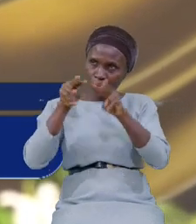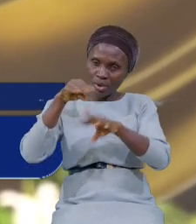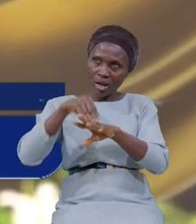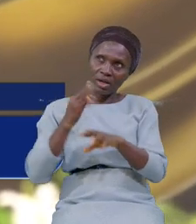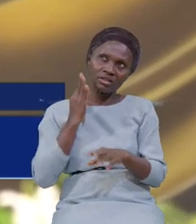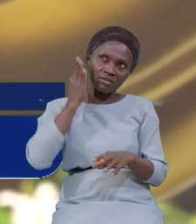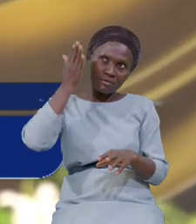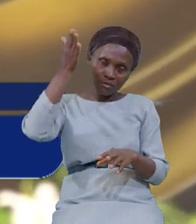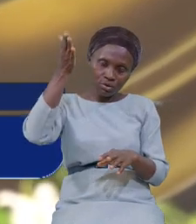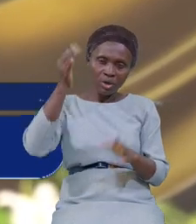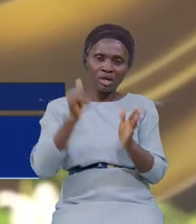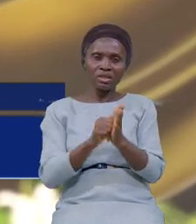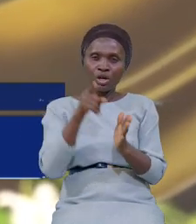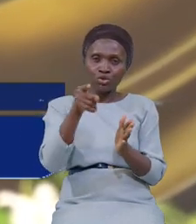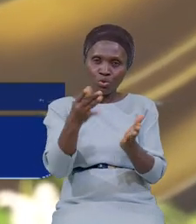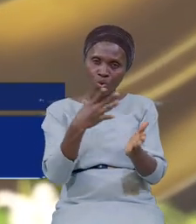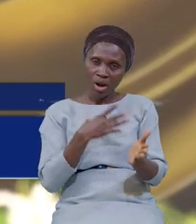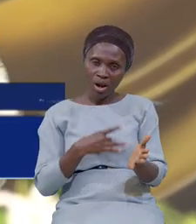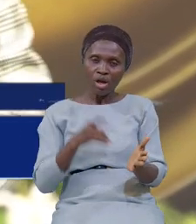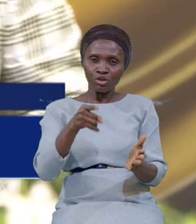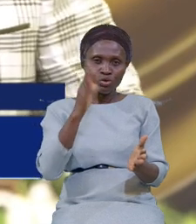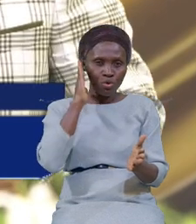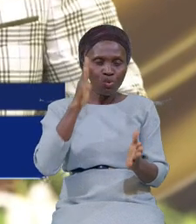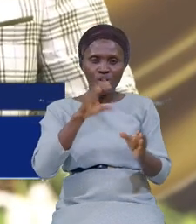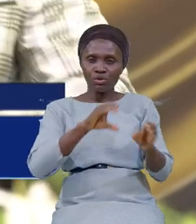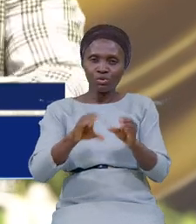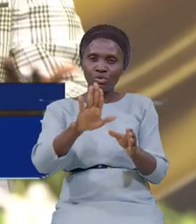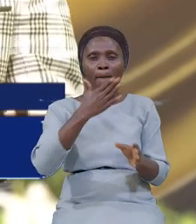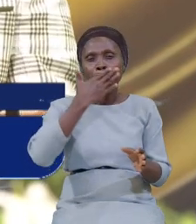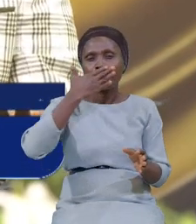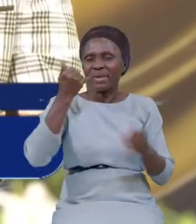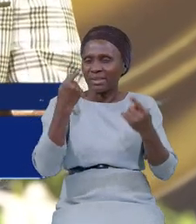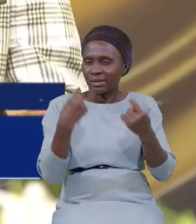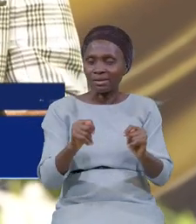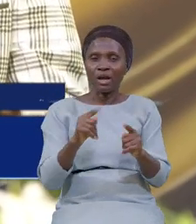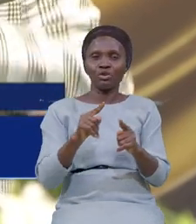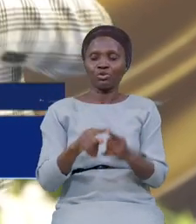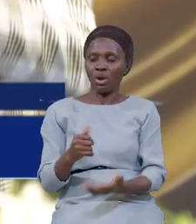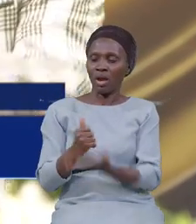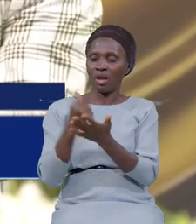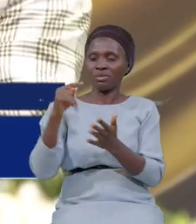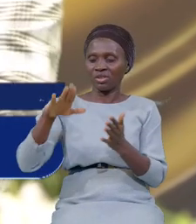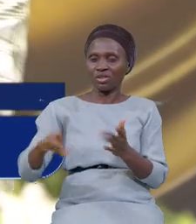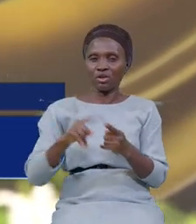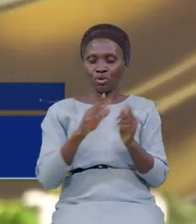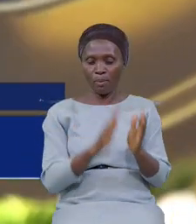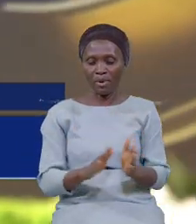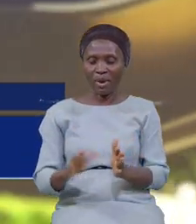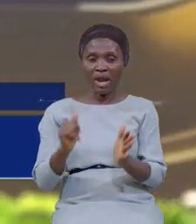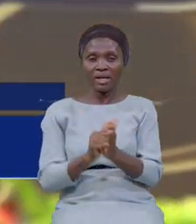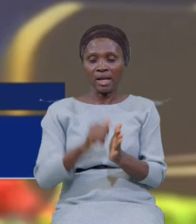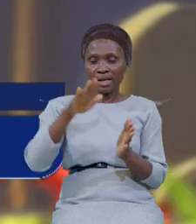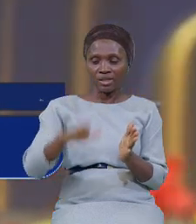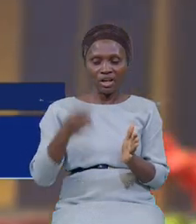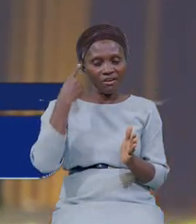child to prepare the child for the future. Are you just a neighbor? And what you say, your